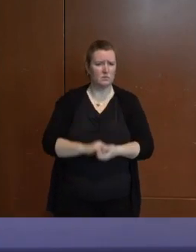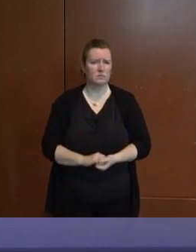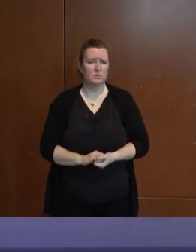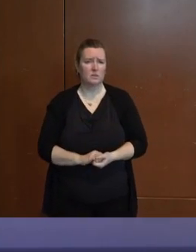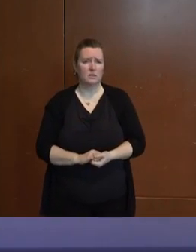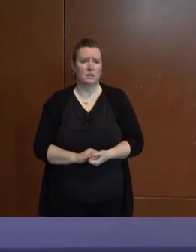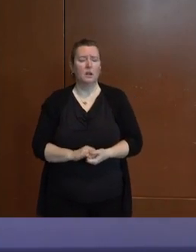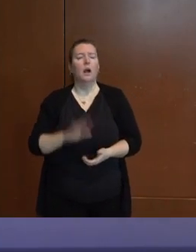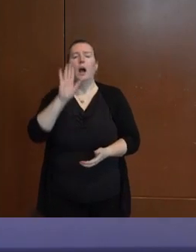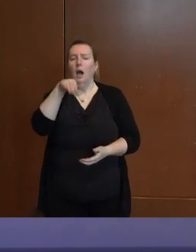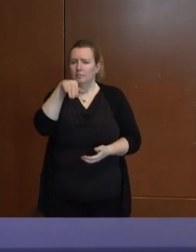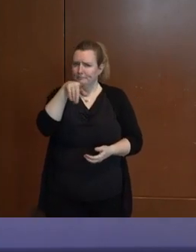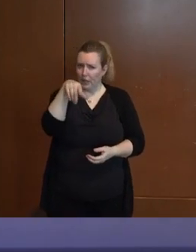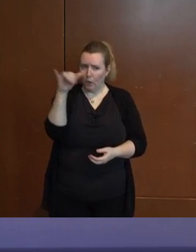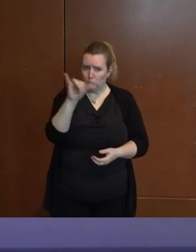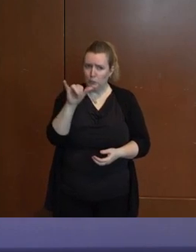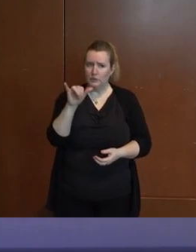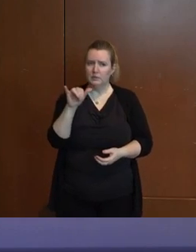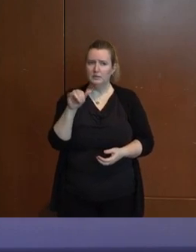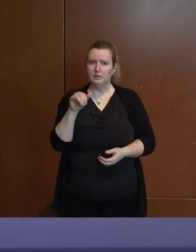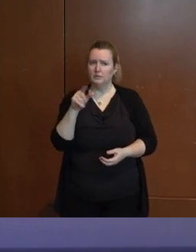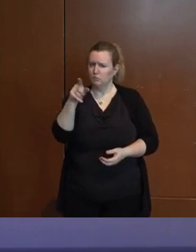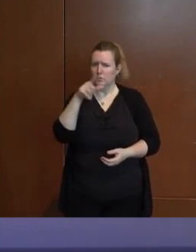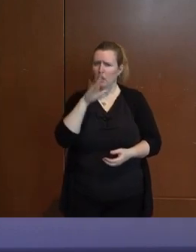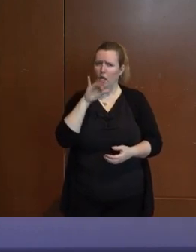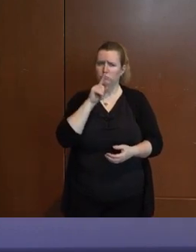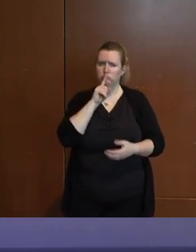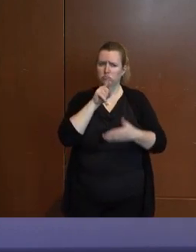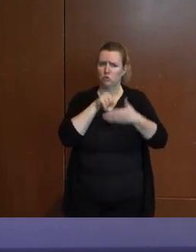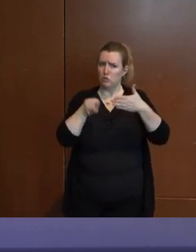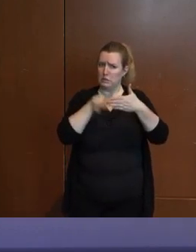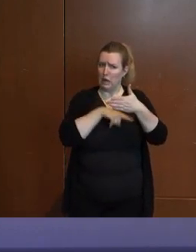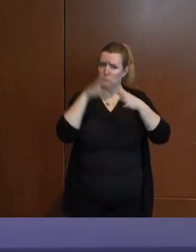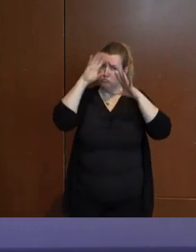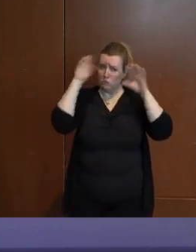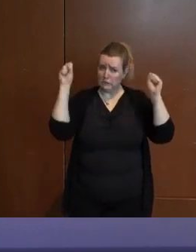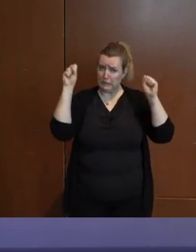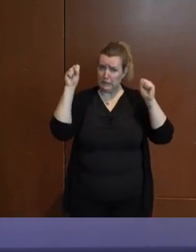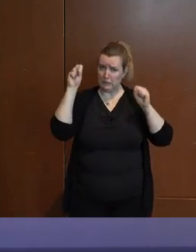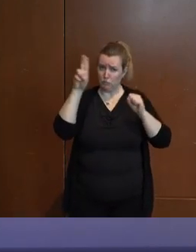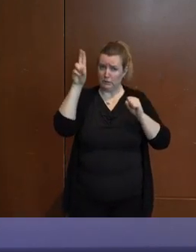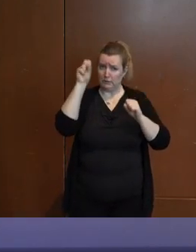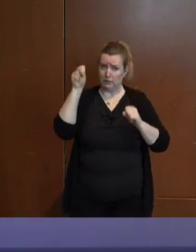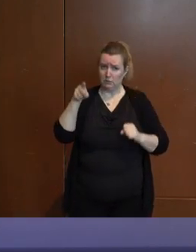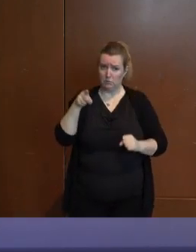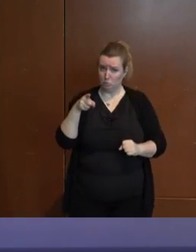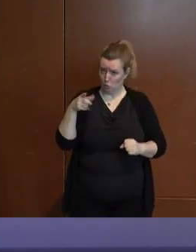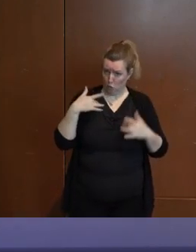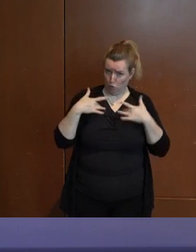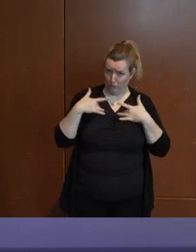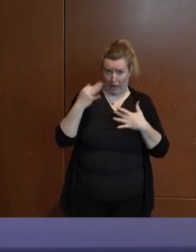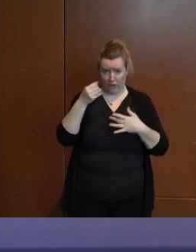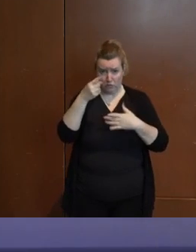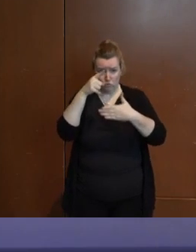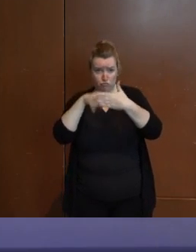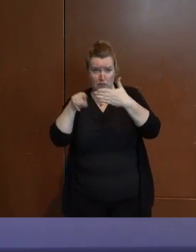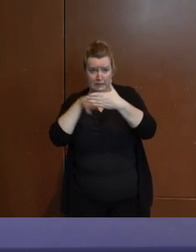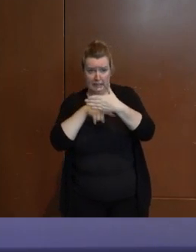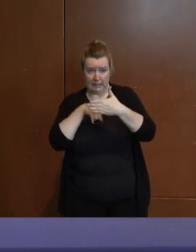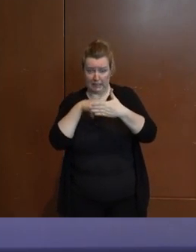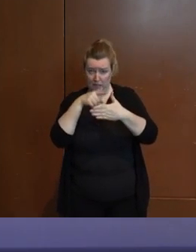so would endanger federal aid to New Jersey? And has the administration identified any other issues that would require